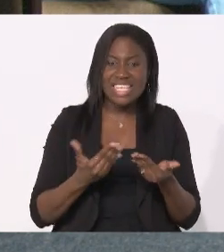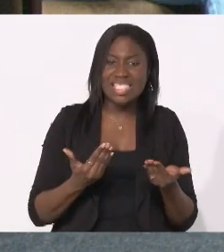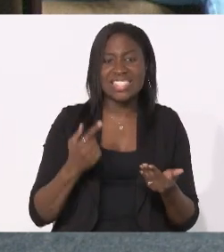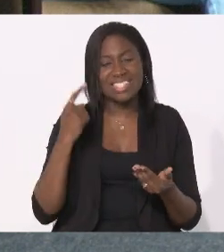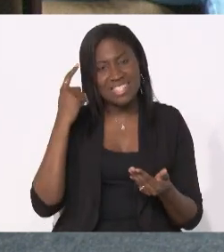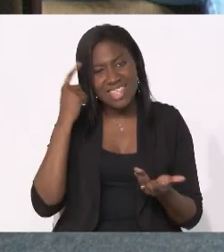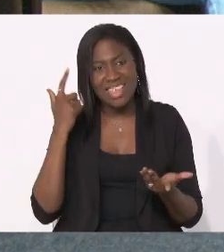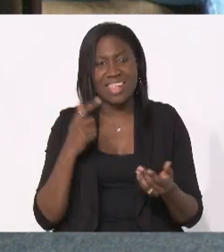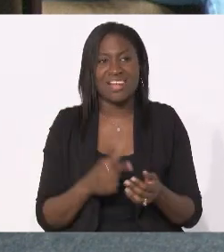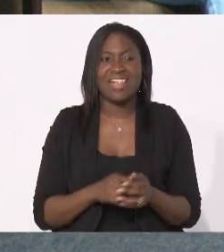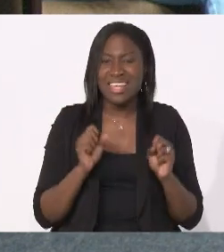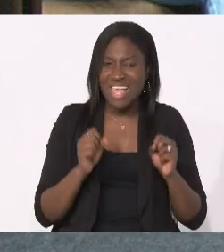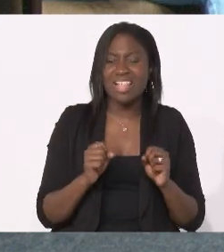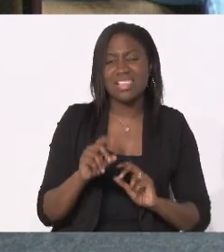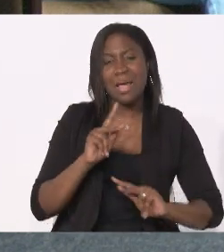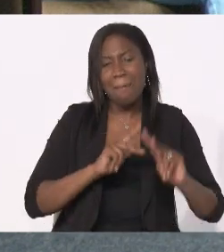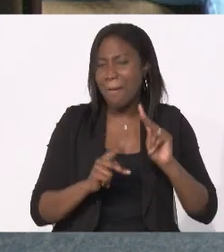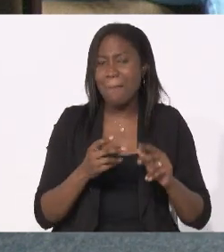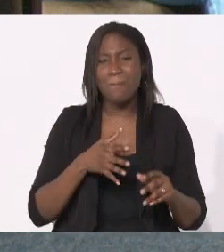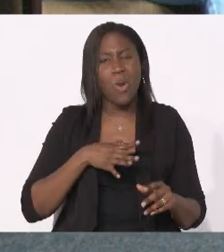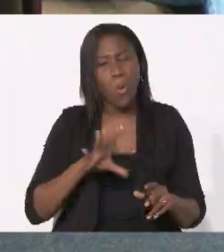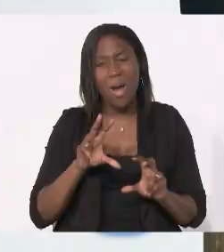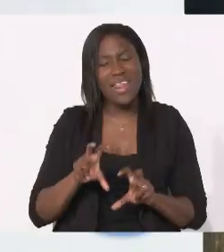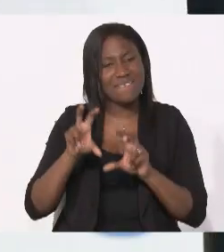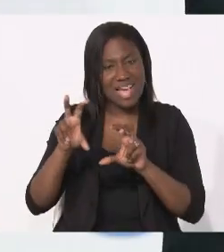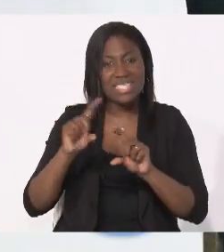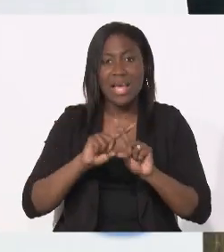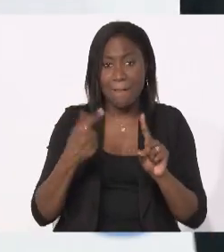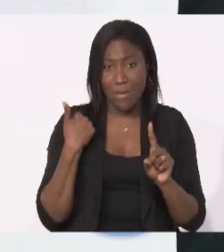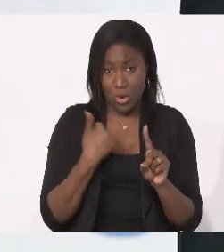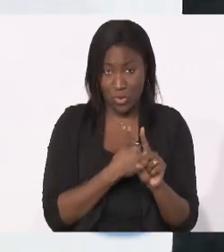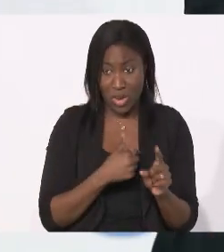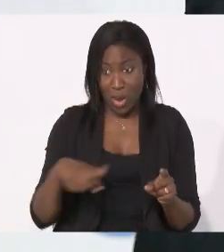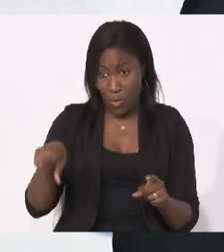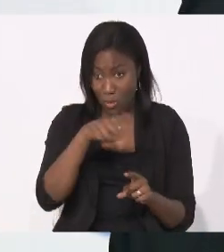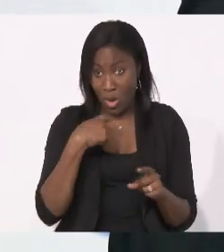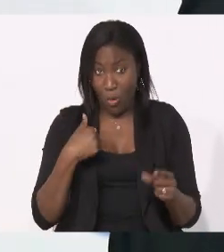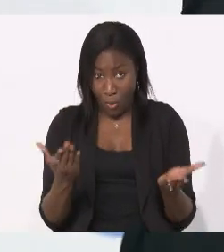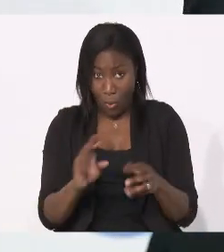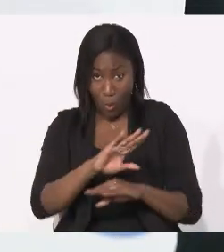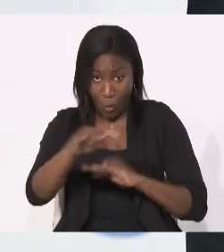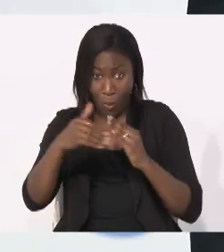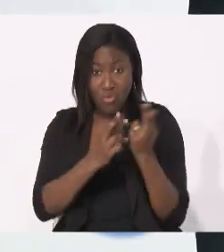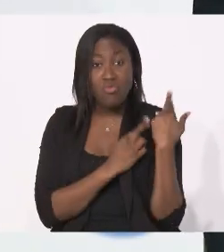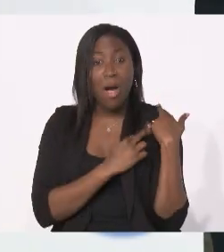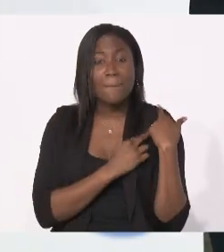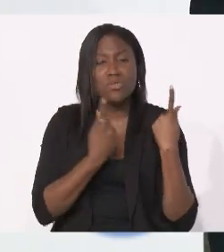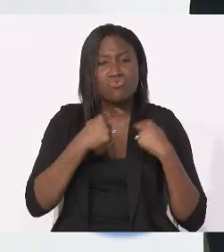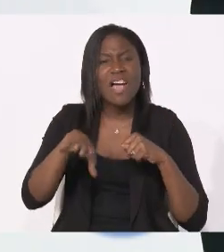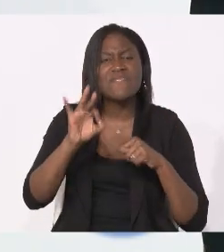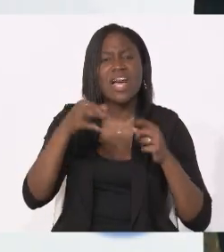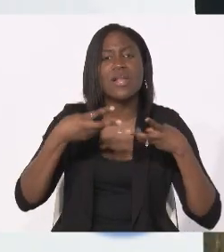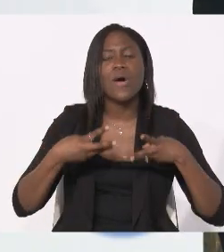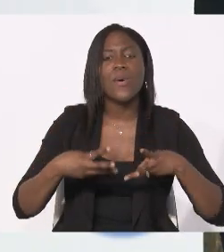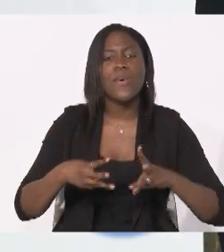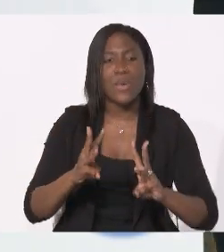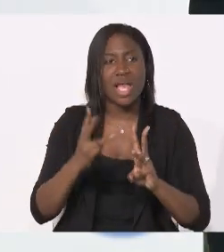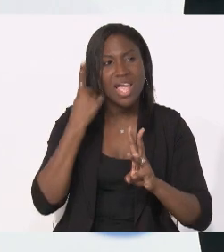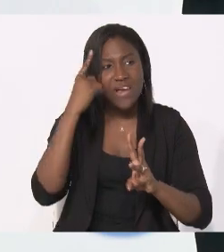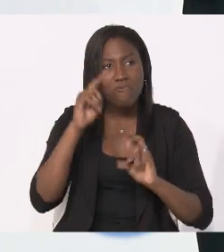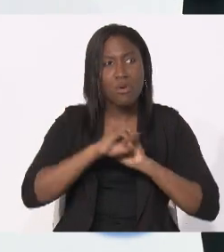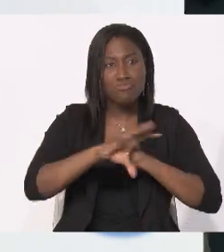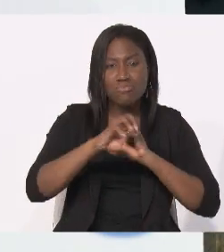one whose money is spending. It is, you know, it is why it's important to get the ecosystem